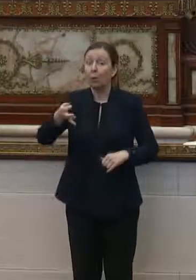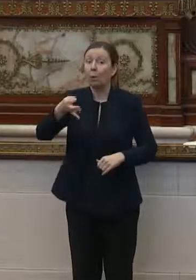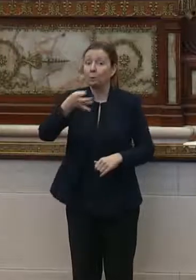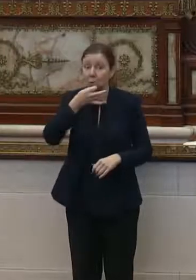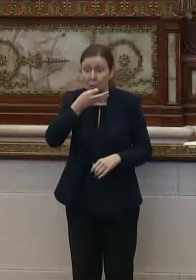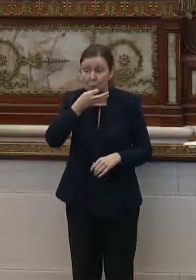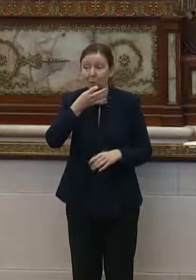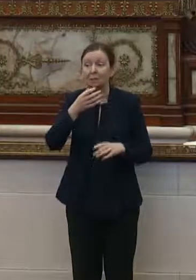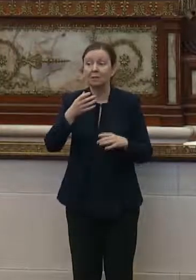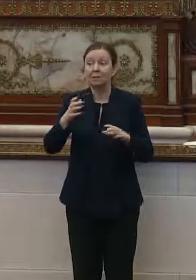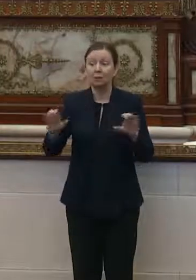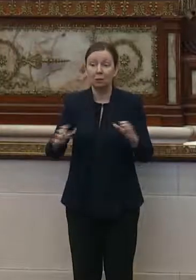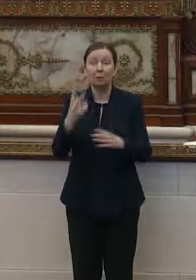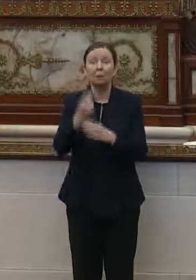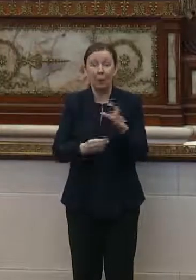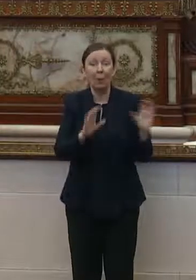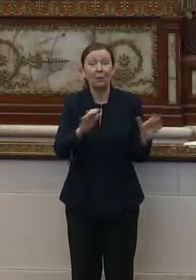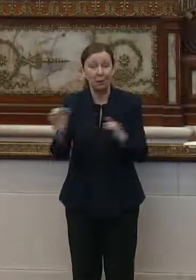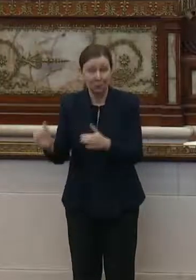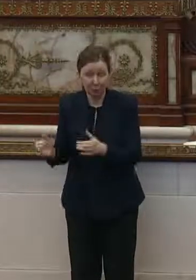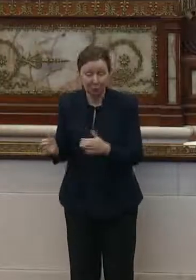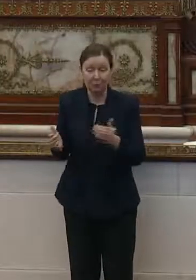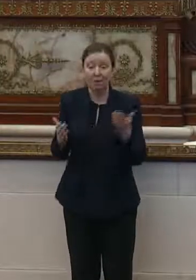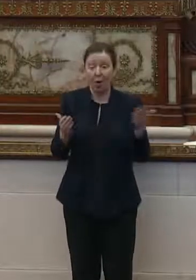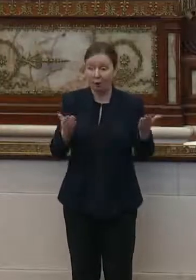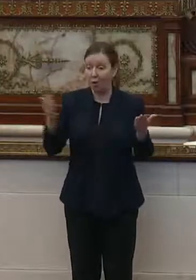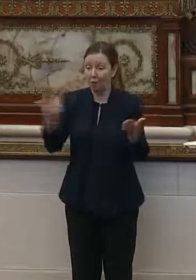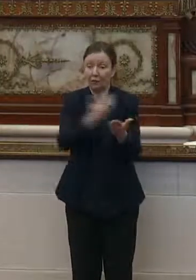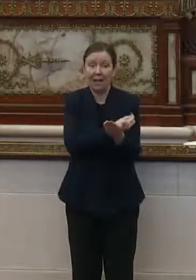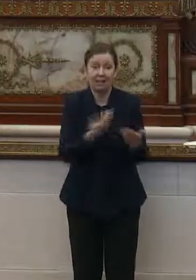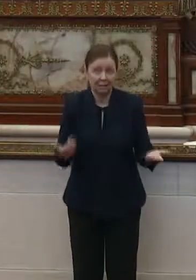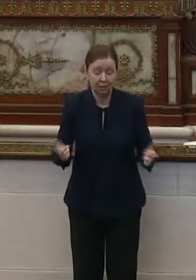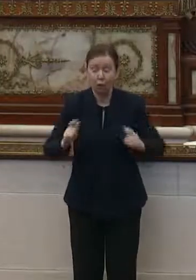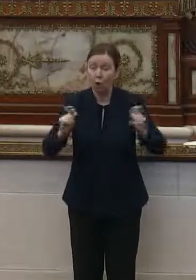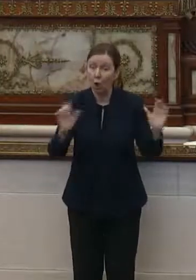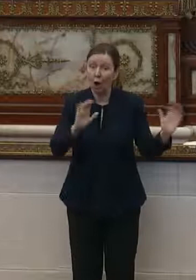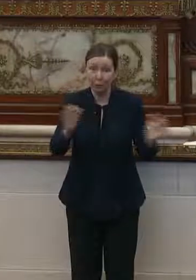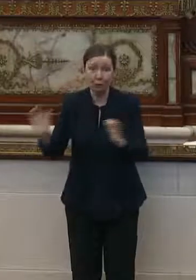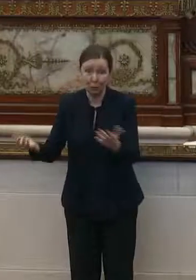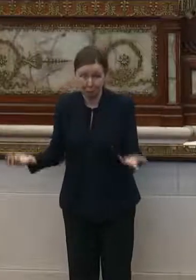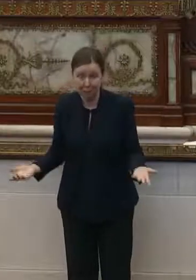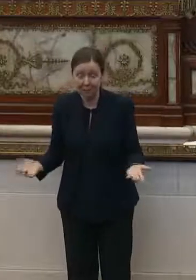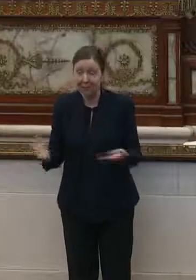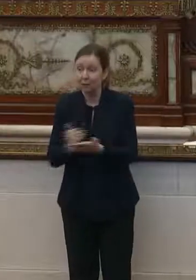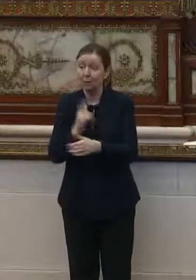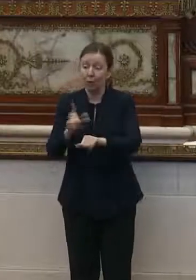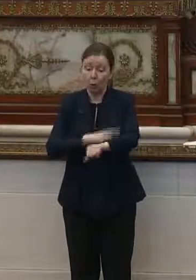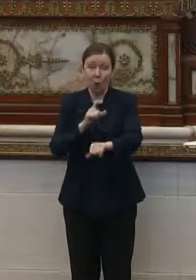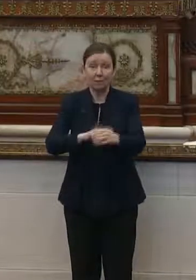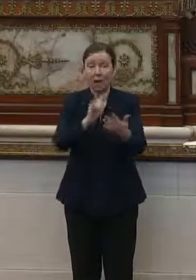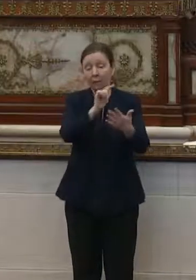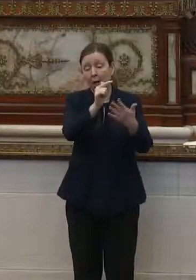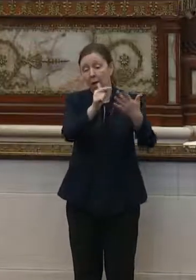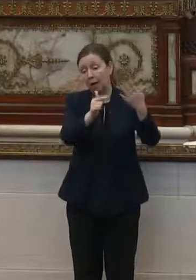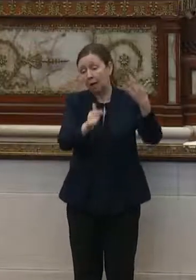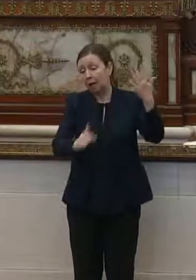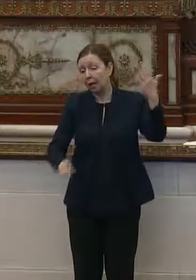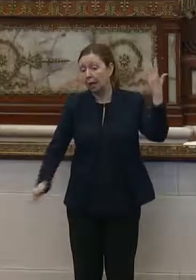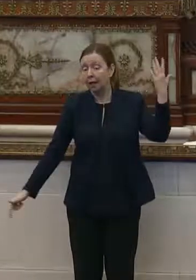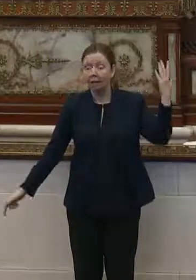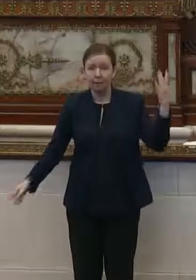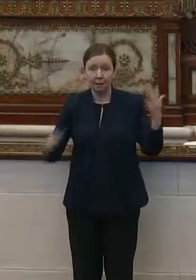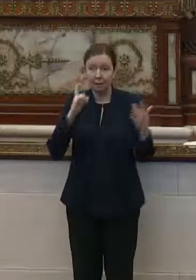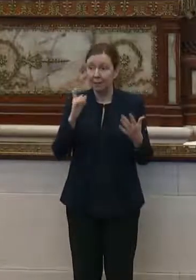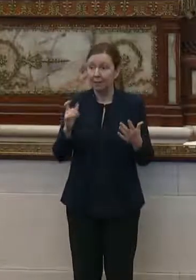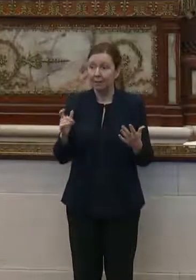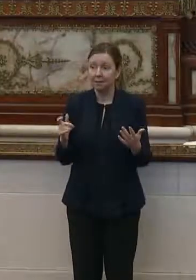to be going to both of those groups and offering vaccine to both of those groups. They are very large groups. It's going to take a long time to get through them because you